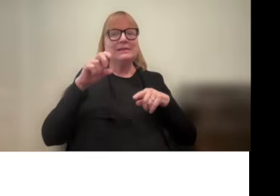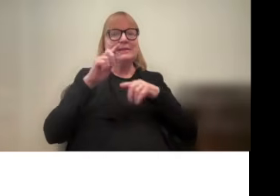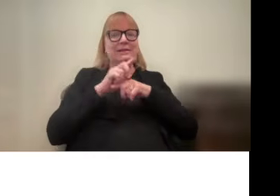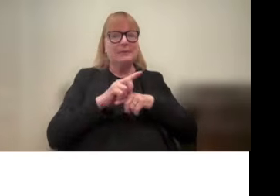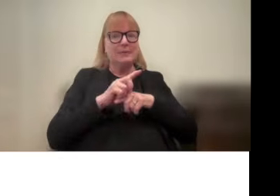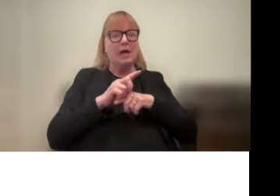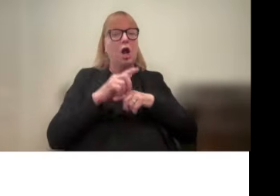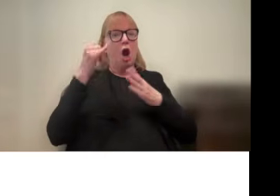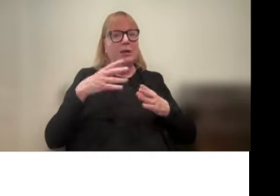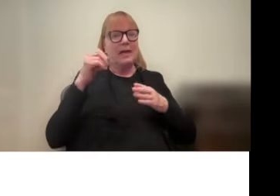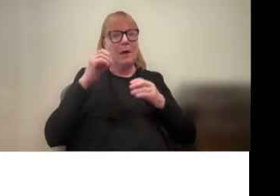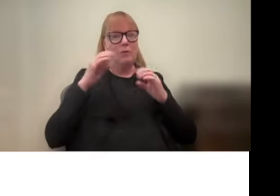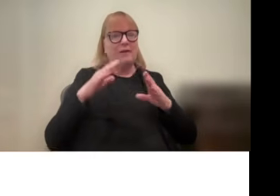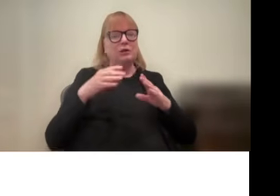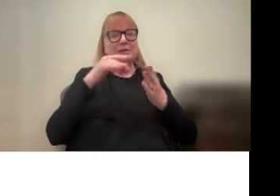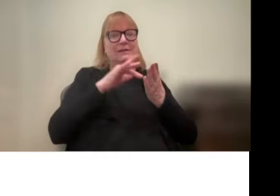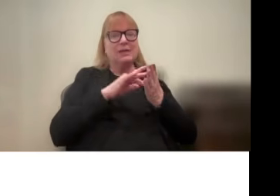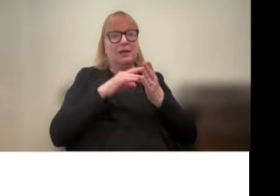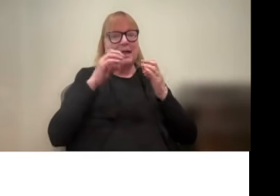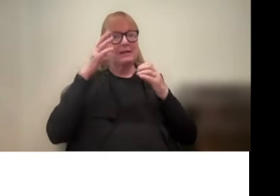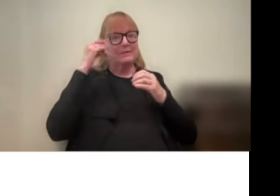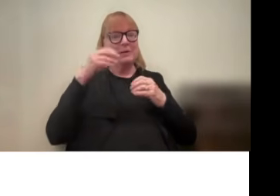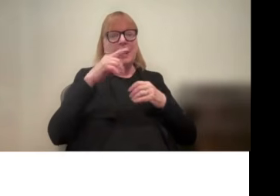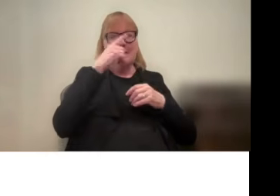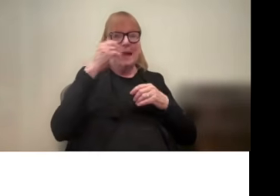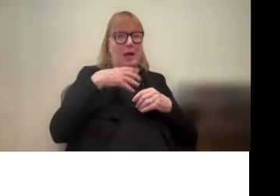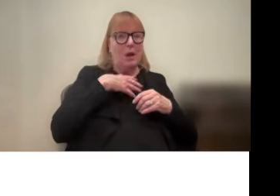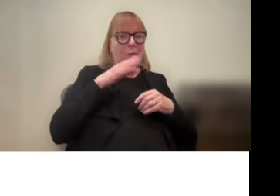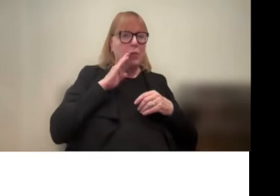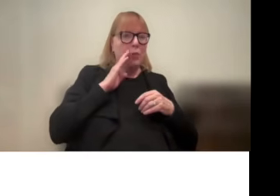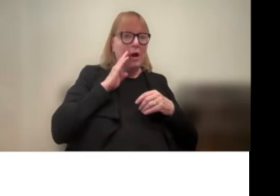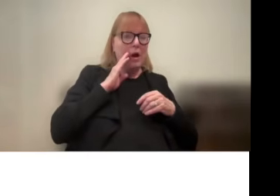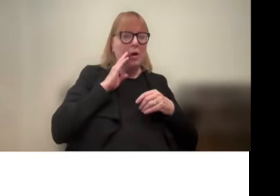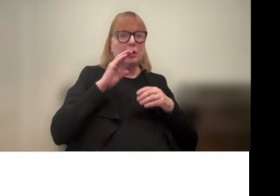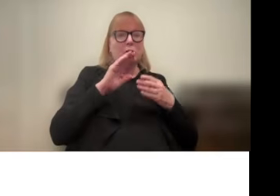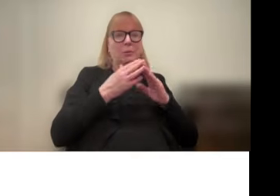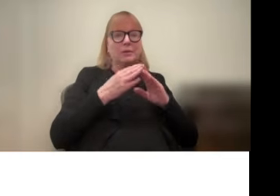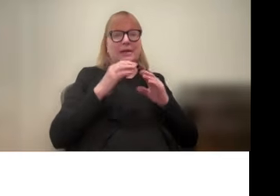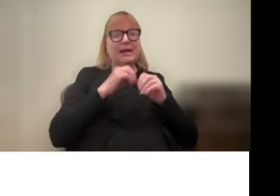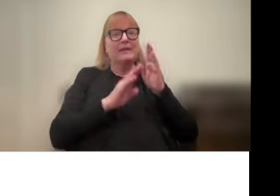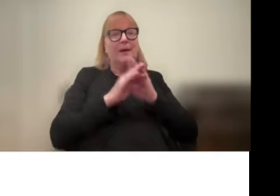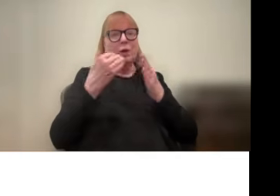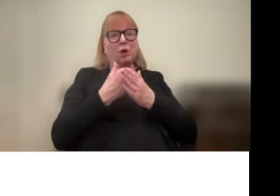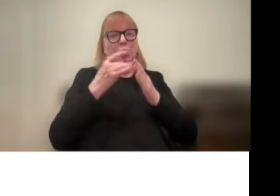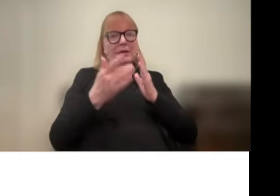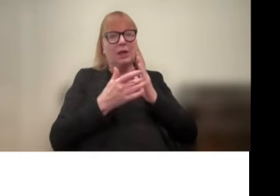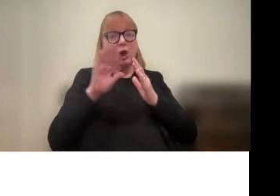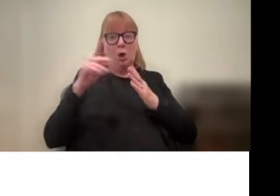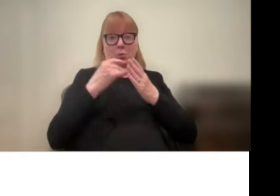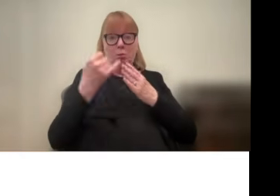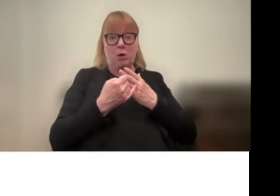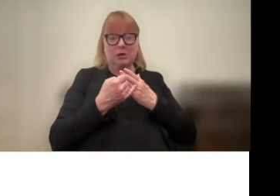and professor who centers the experiences of Black and Brown communities in the development of new technologies. Her